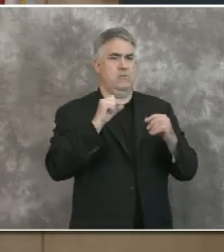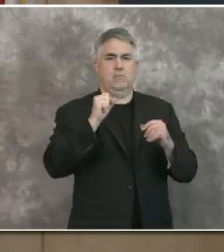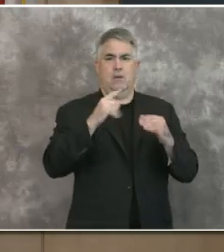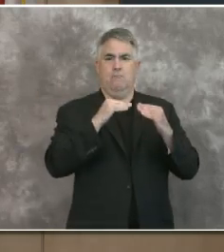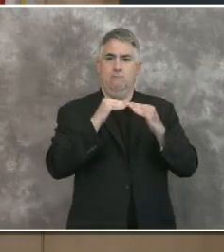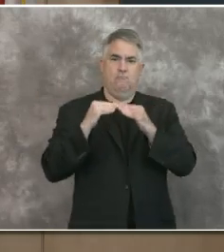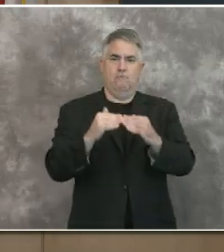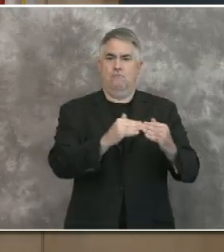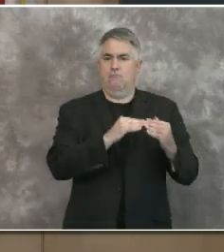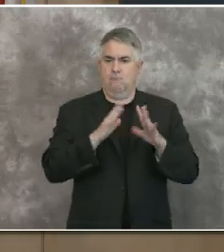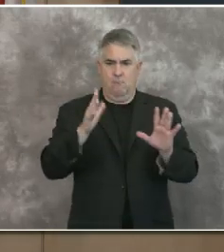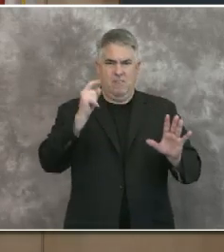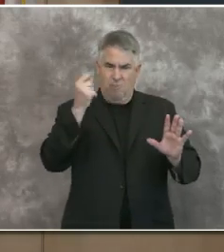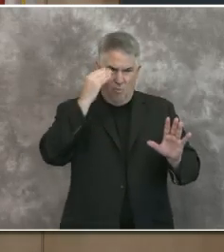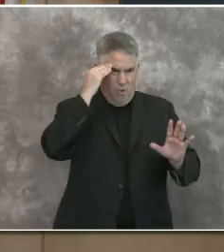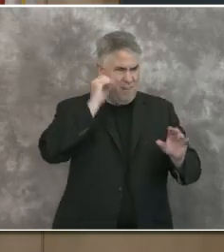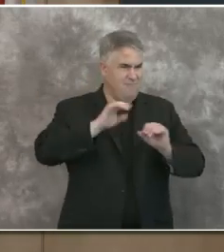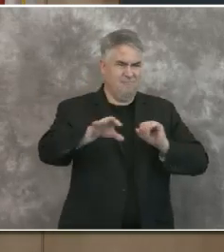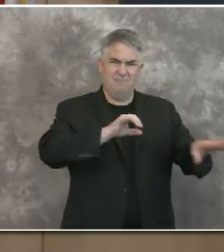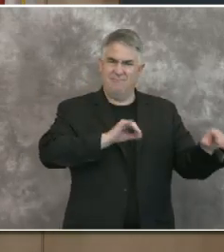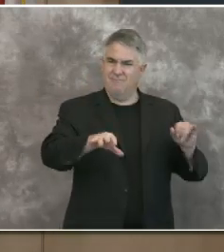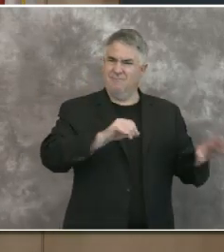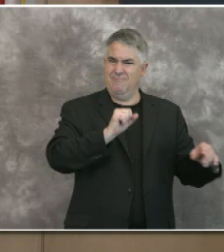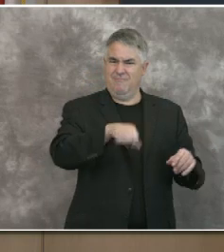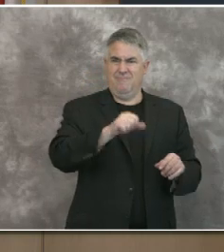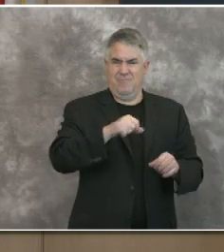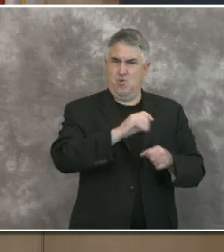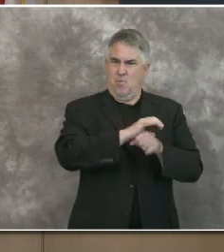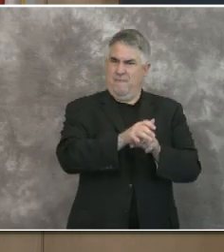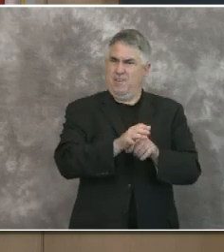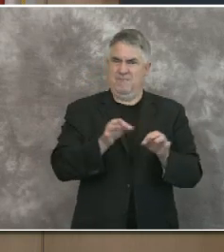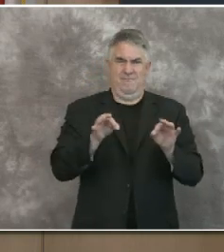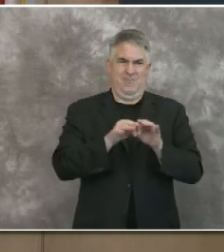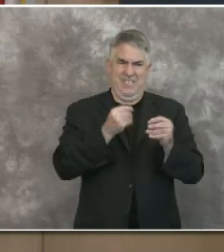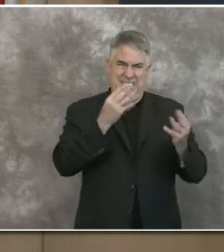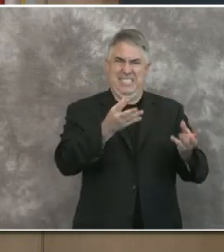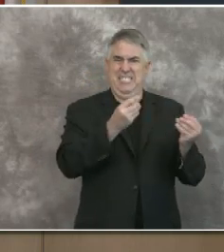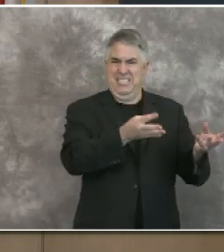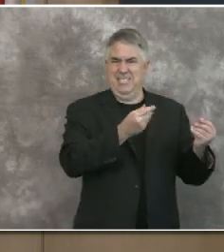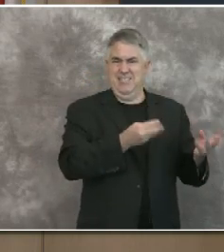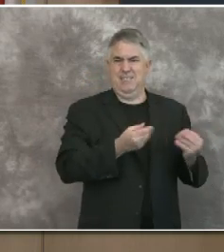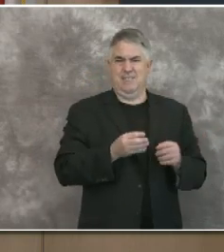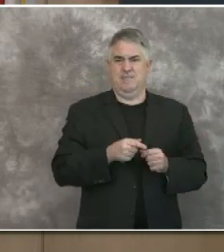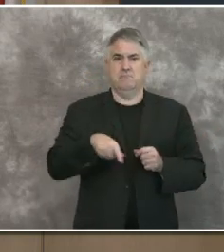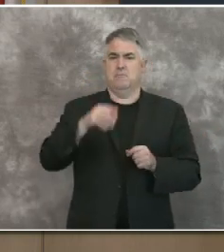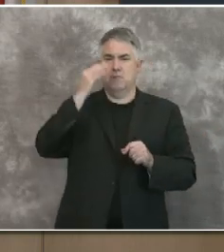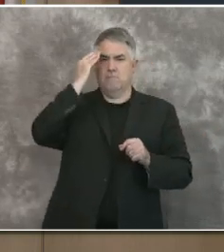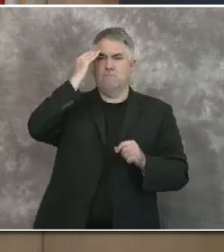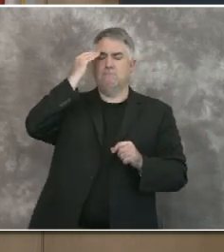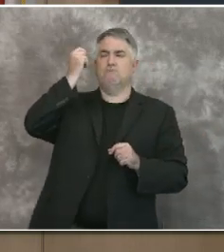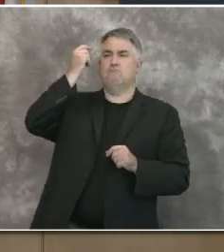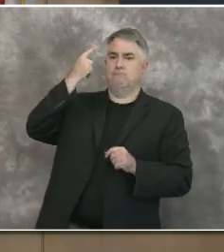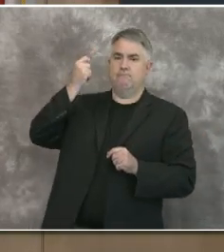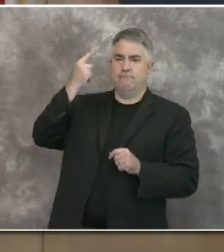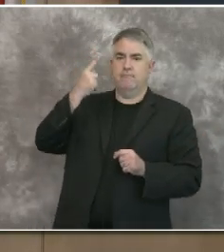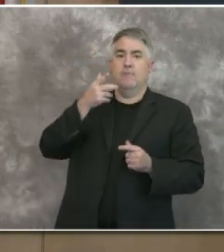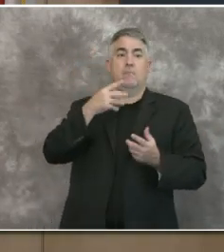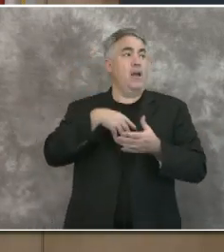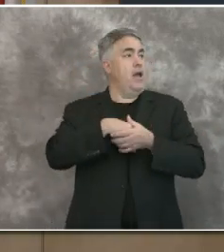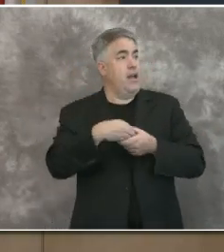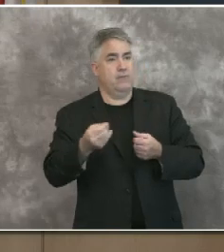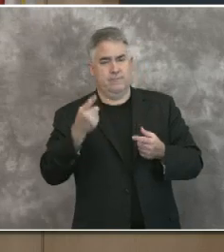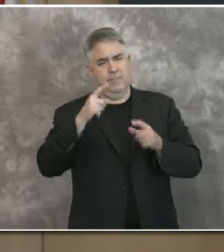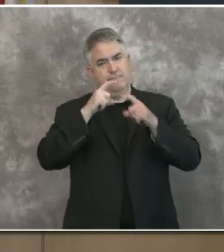aware of the challenge that remains from coronavirus and continue to be very mindful of our actions when we go out. And in terms of